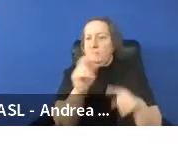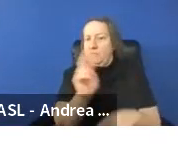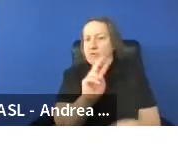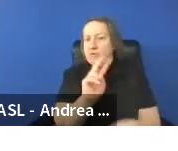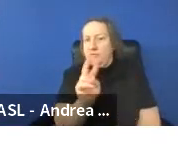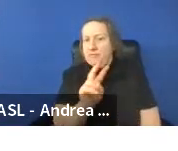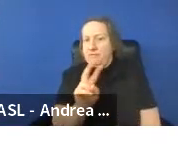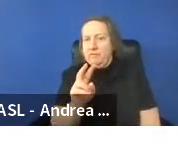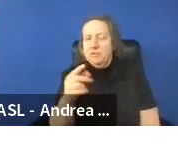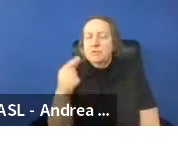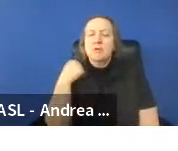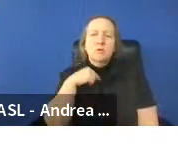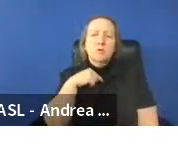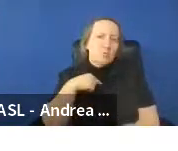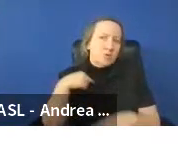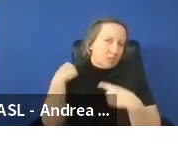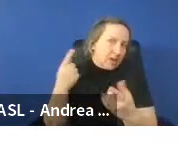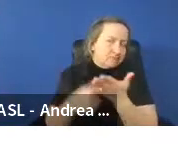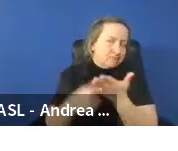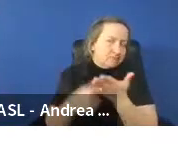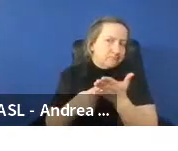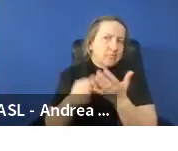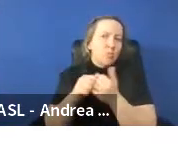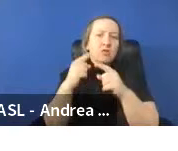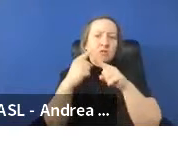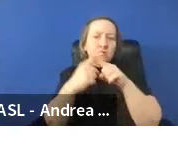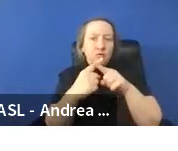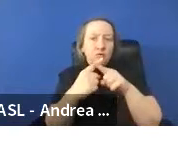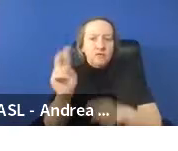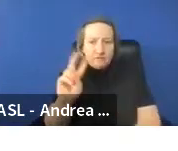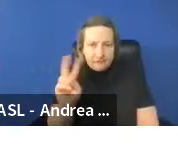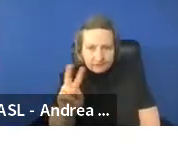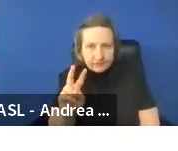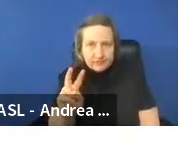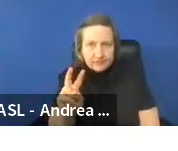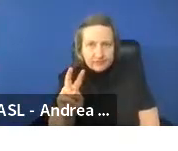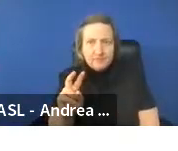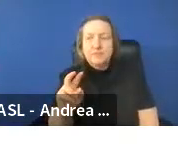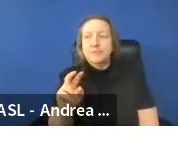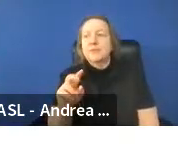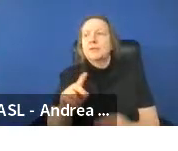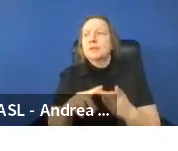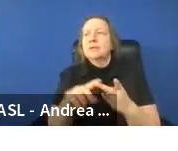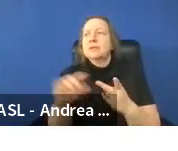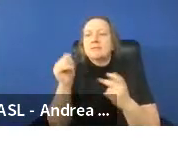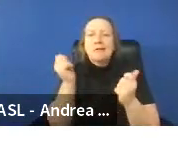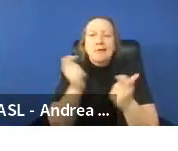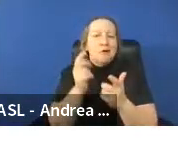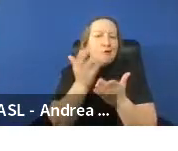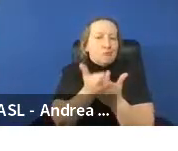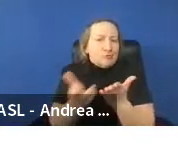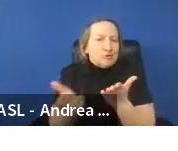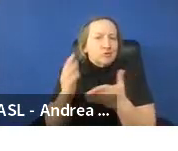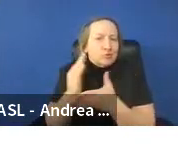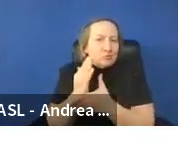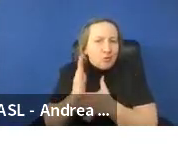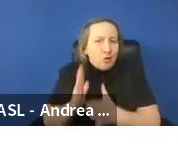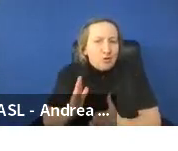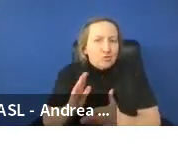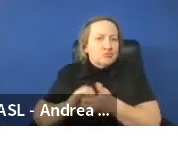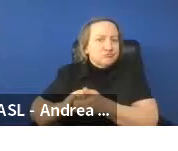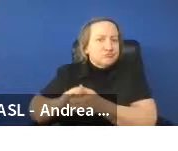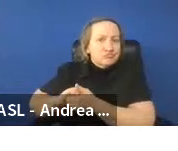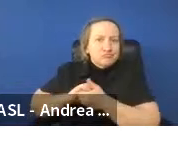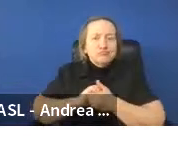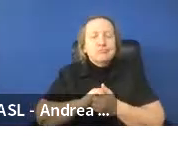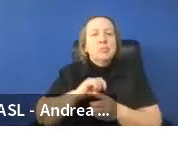we've been talking to Fort Vancouver and to all of the resource partners about what